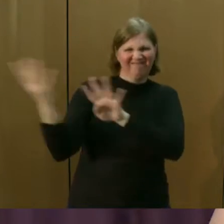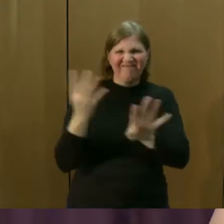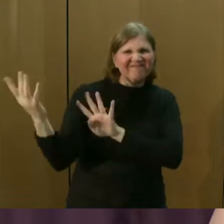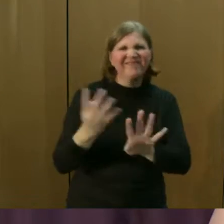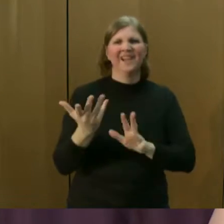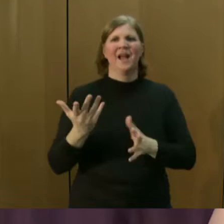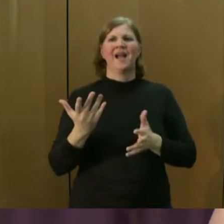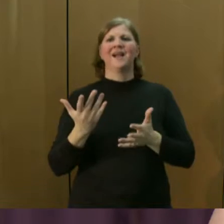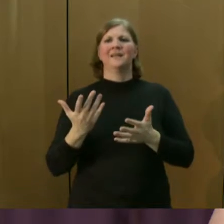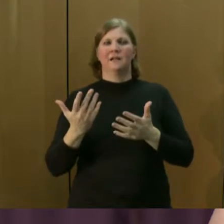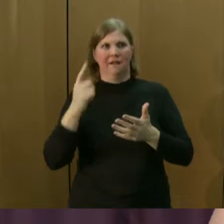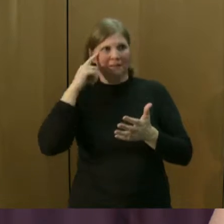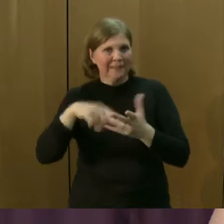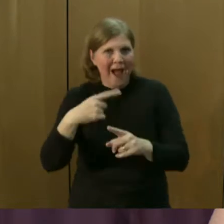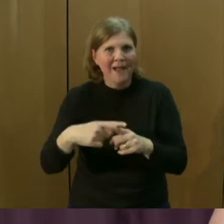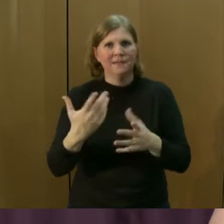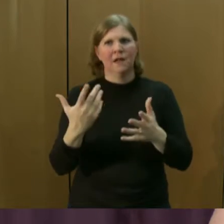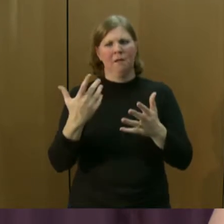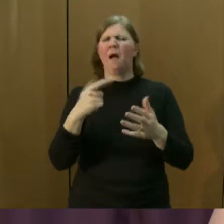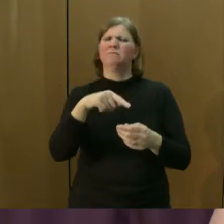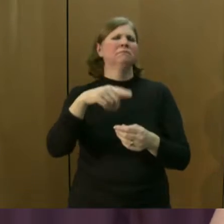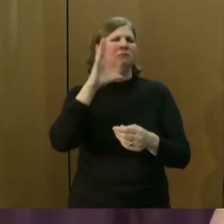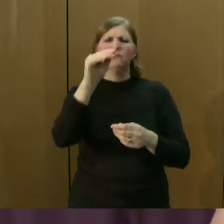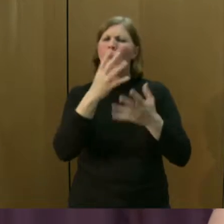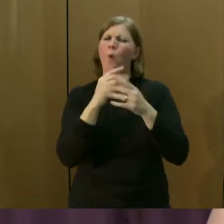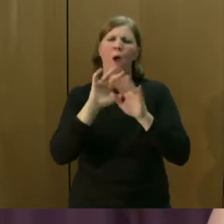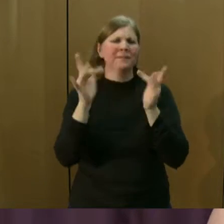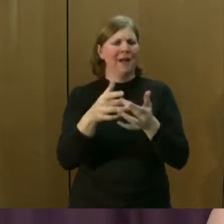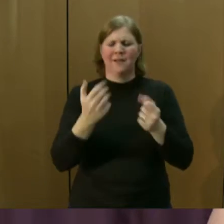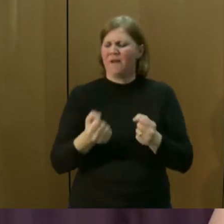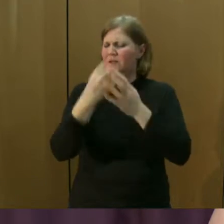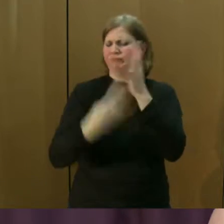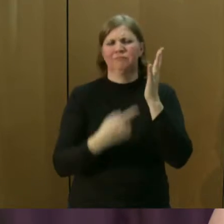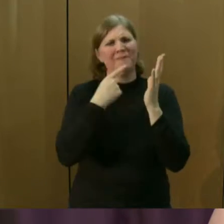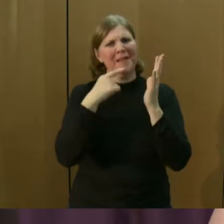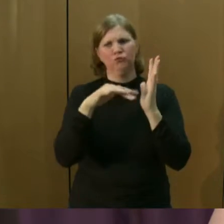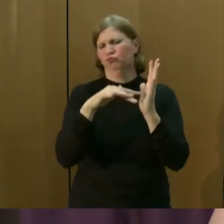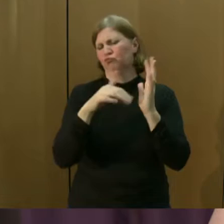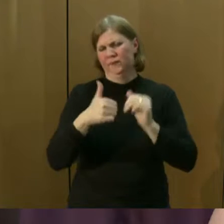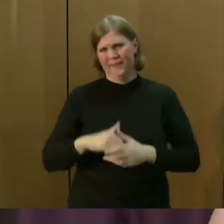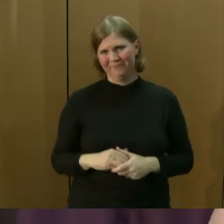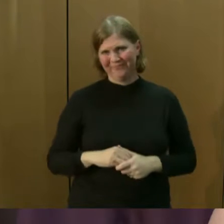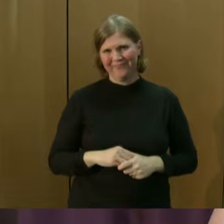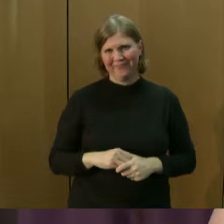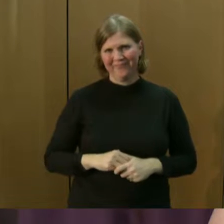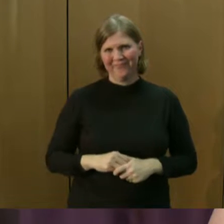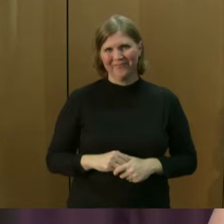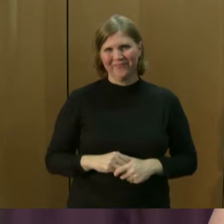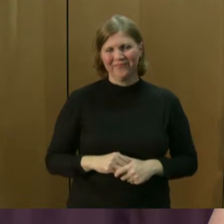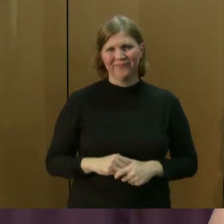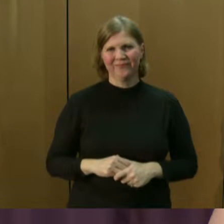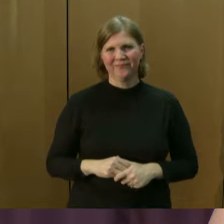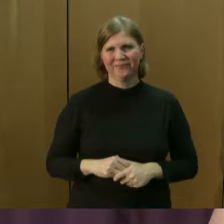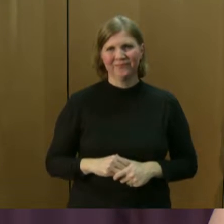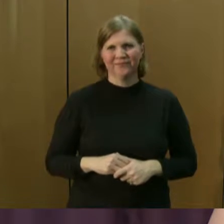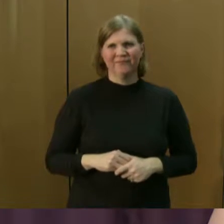worth giving a bit of extra time to take those things into consideration, to think about them before you come. And the